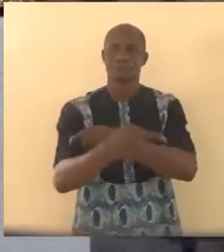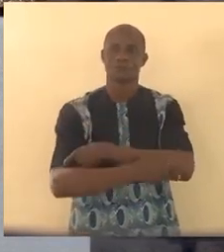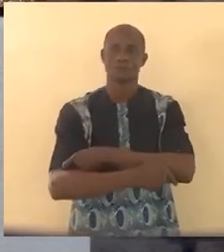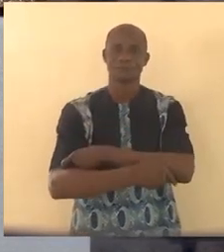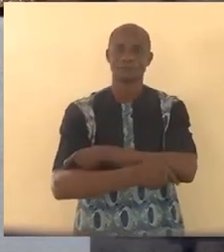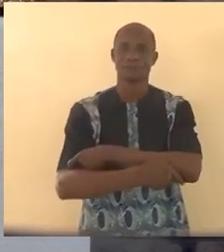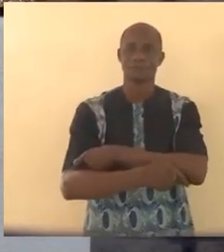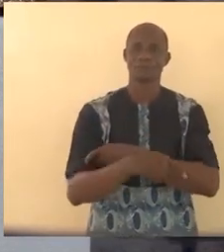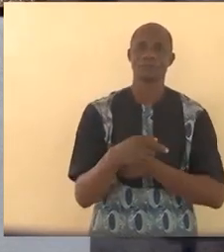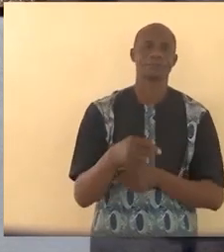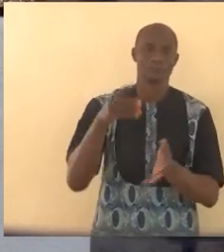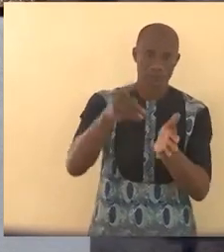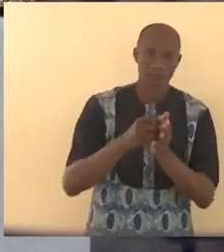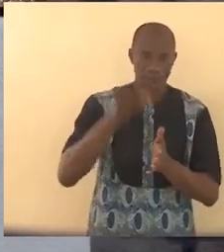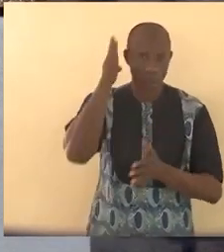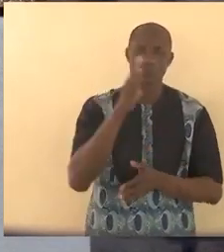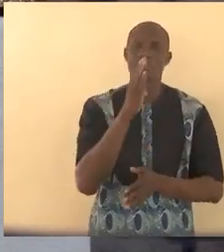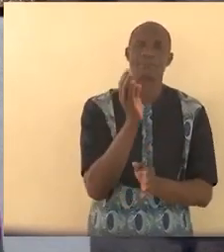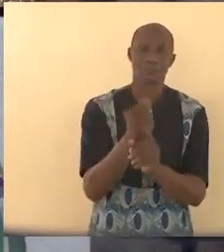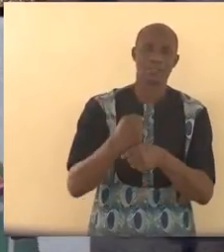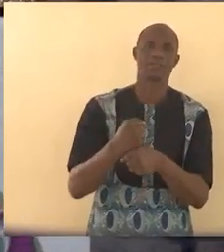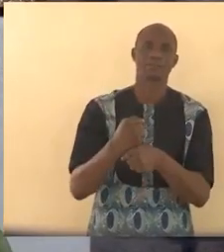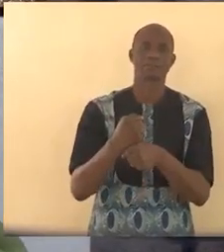Today, a demand will be made.